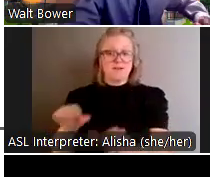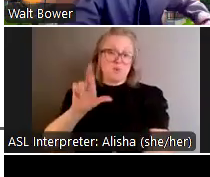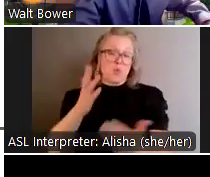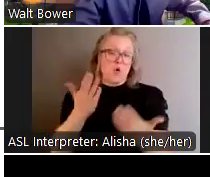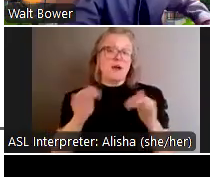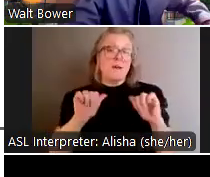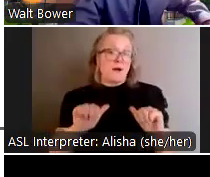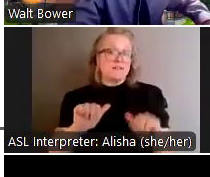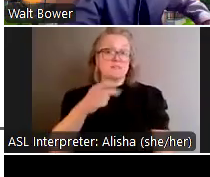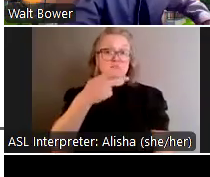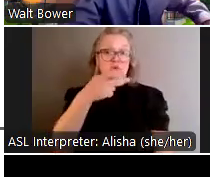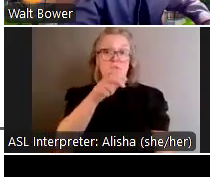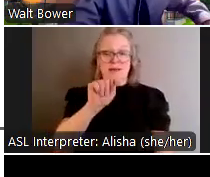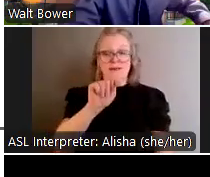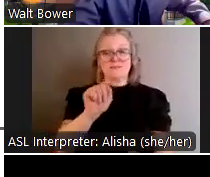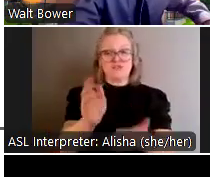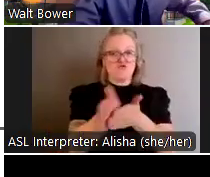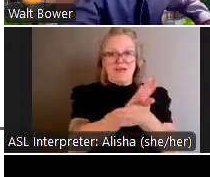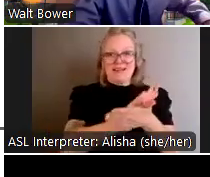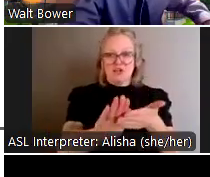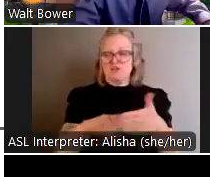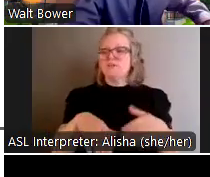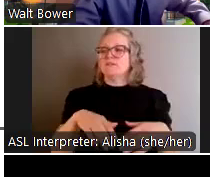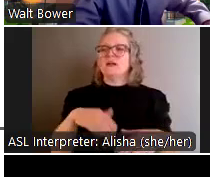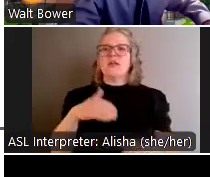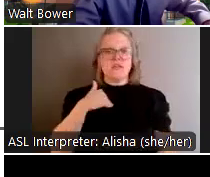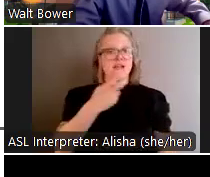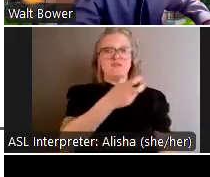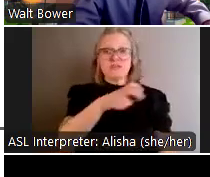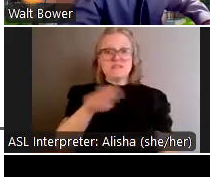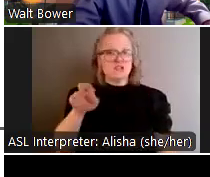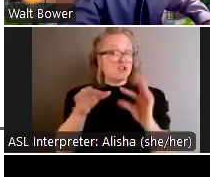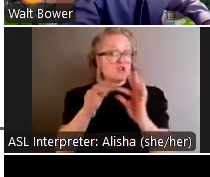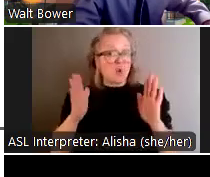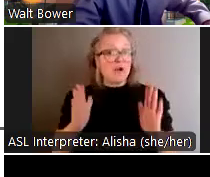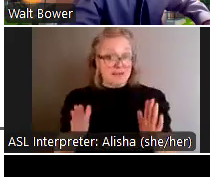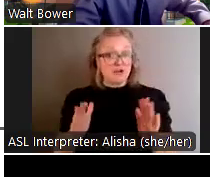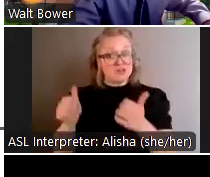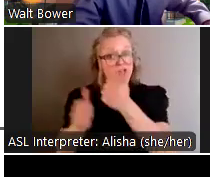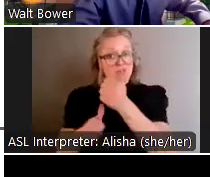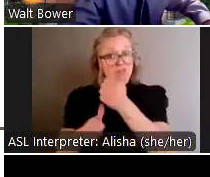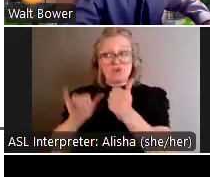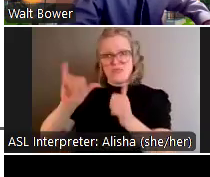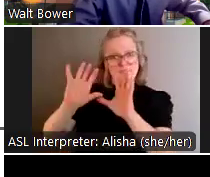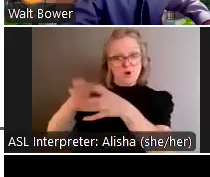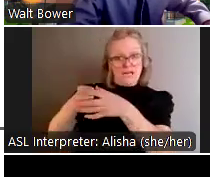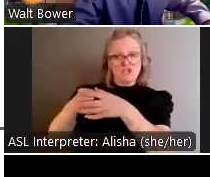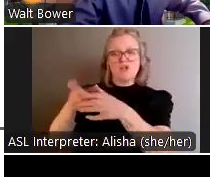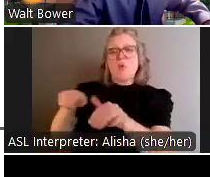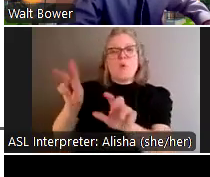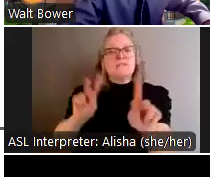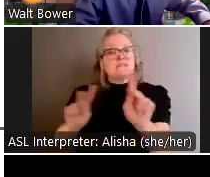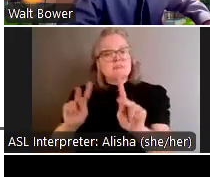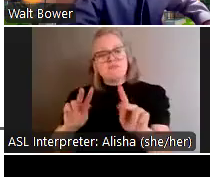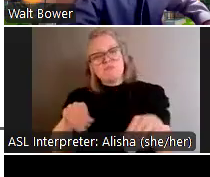They have transition coordinators within that branch, and these individuals provides,